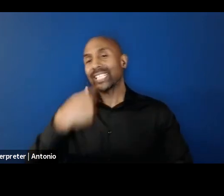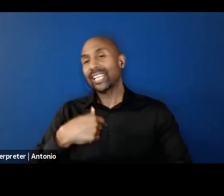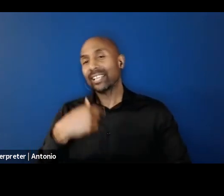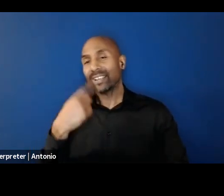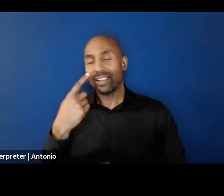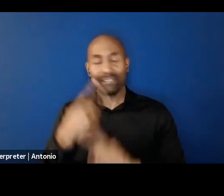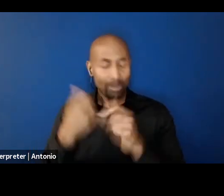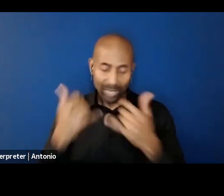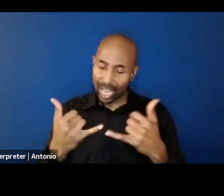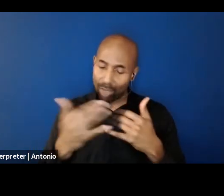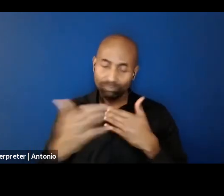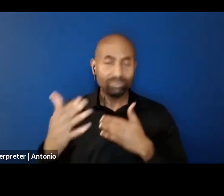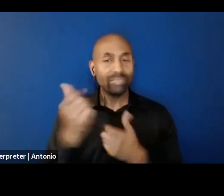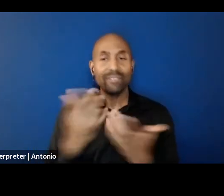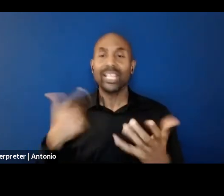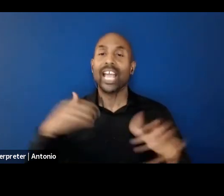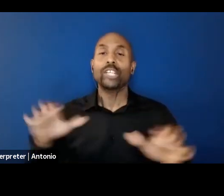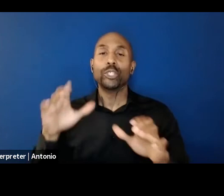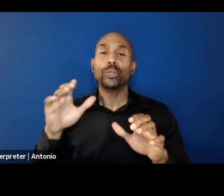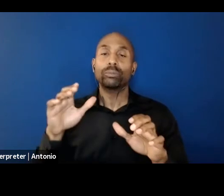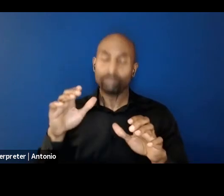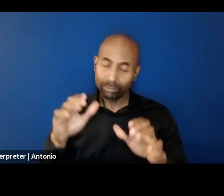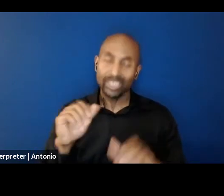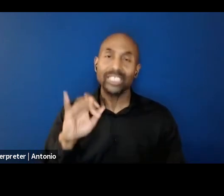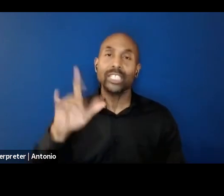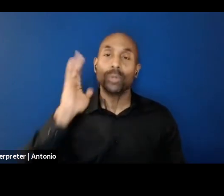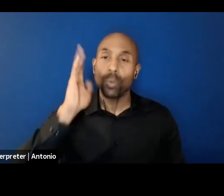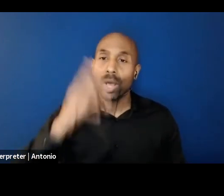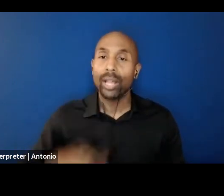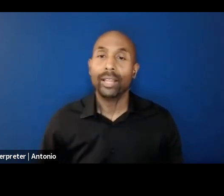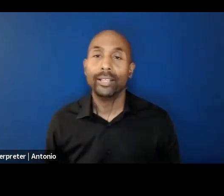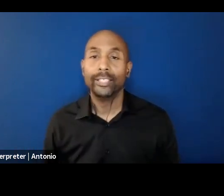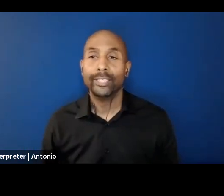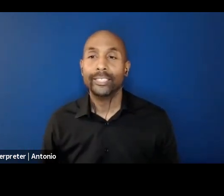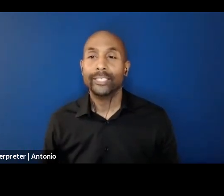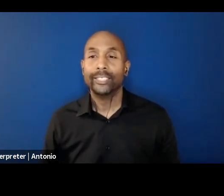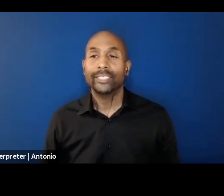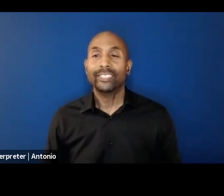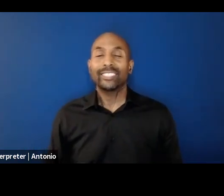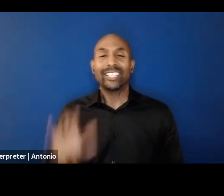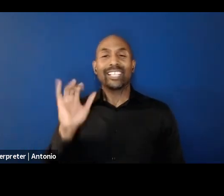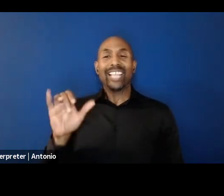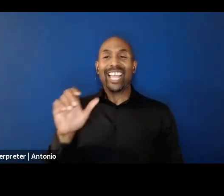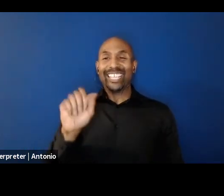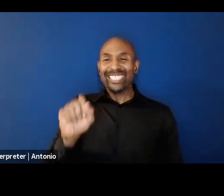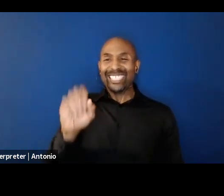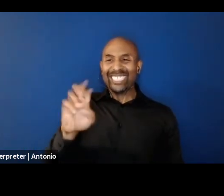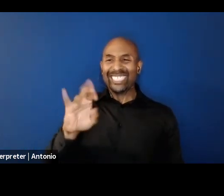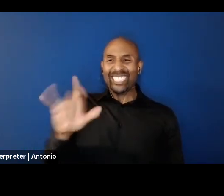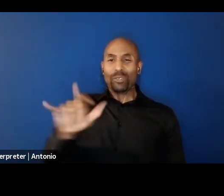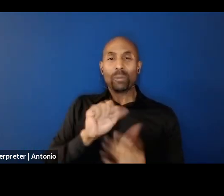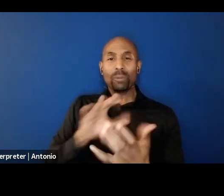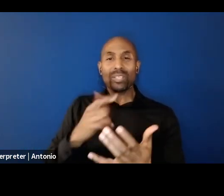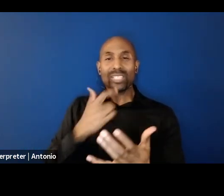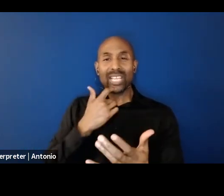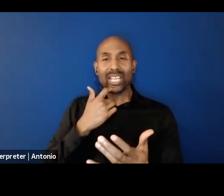Seriality took me aside, calling Mingus an avatar of underness and of what would repeatedly be brought